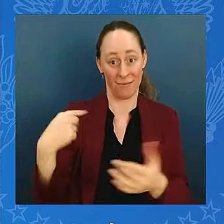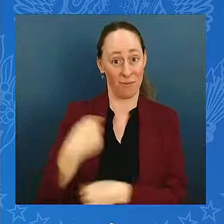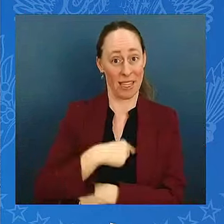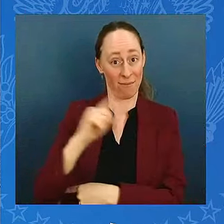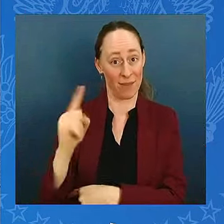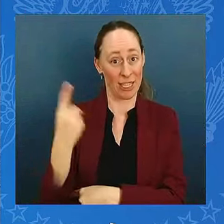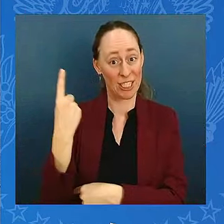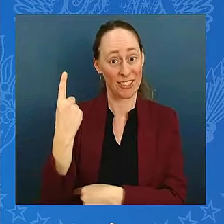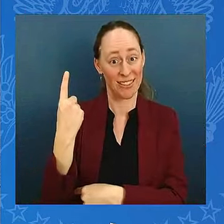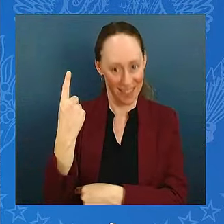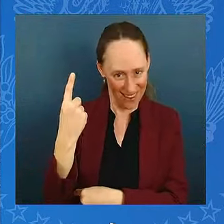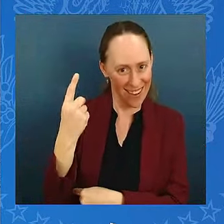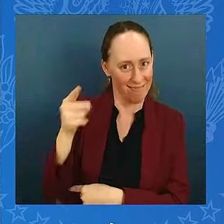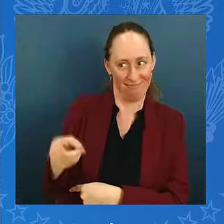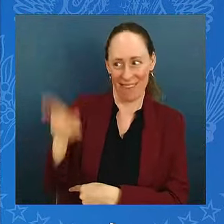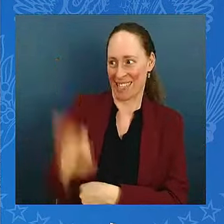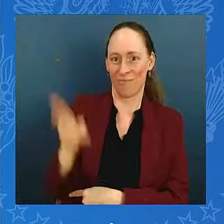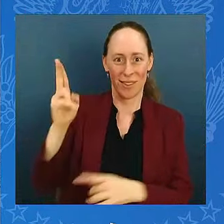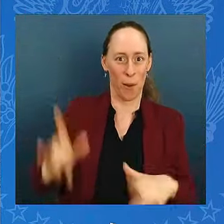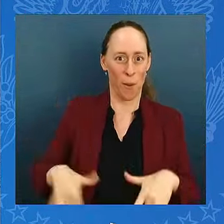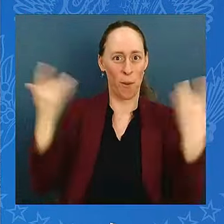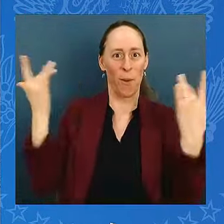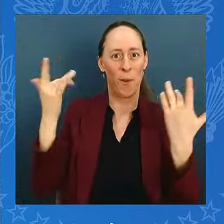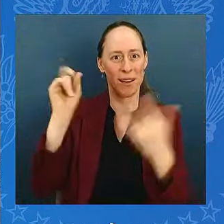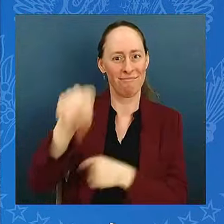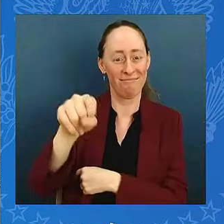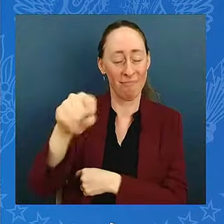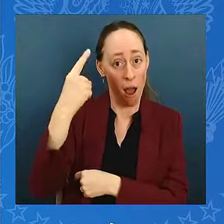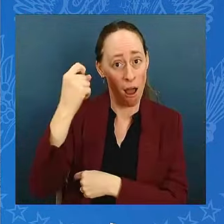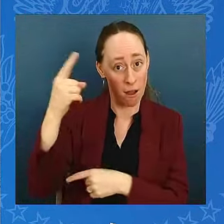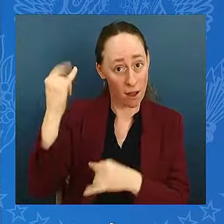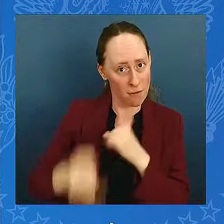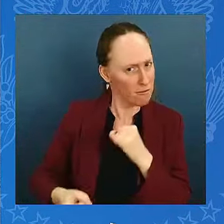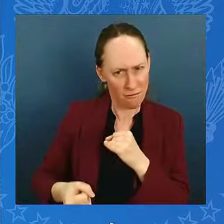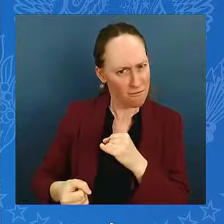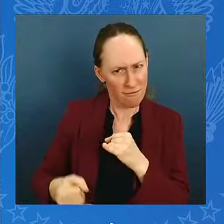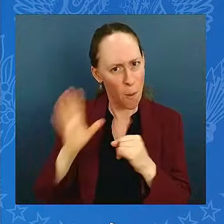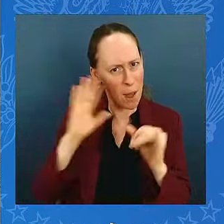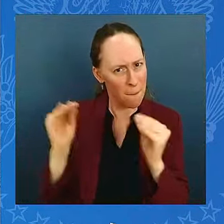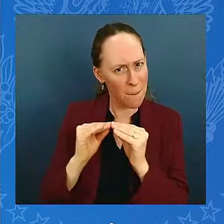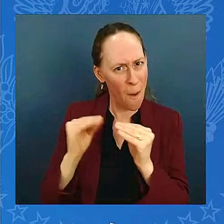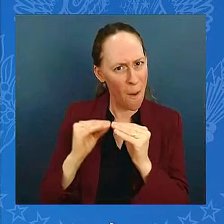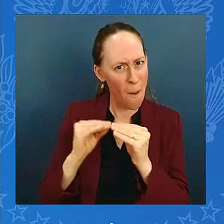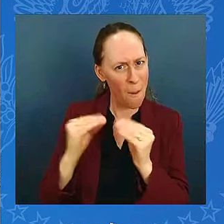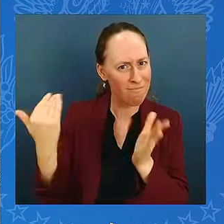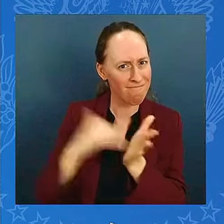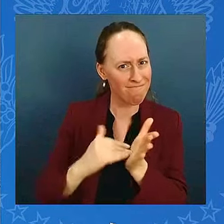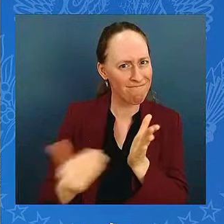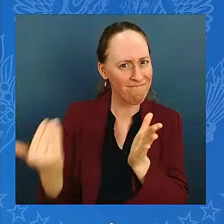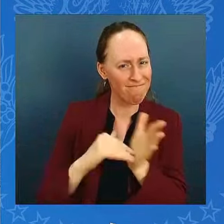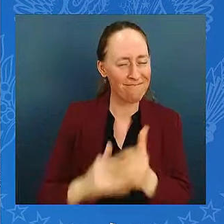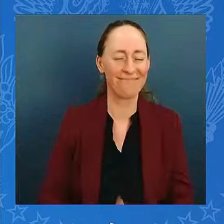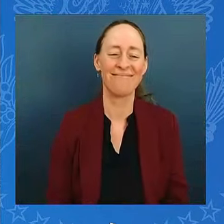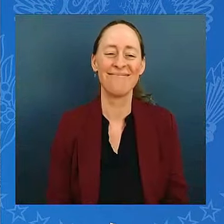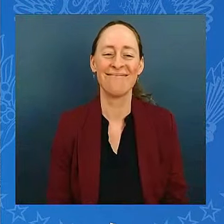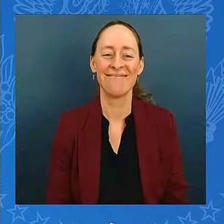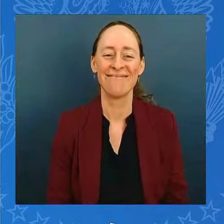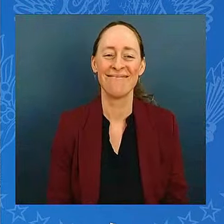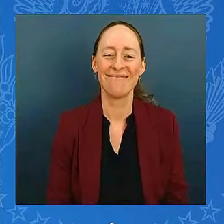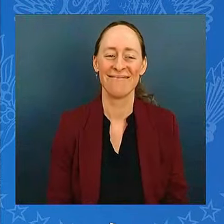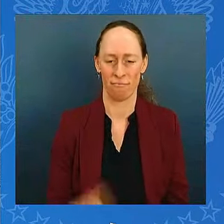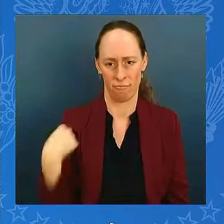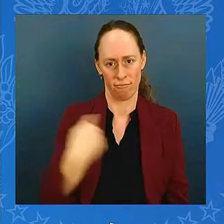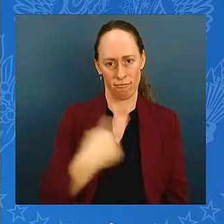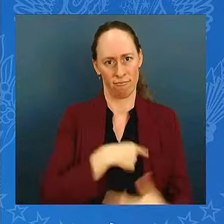that we ensure we are not the last. We all know that we are committed to build on this momentum for future